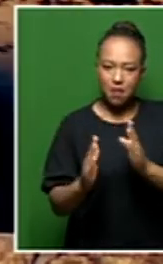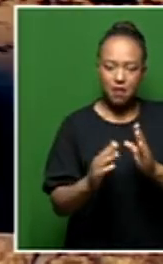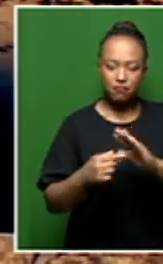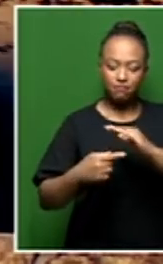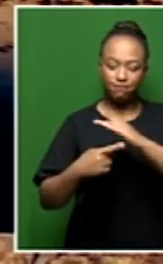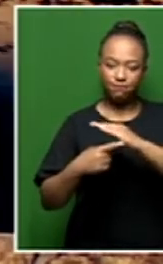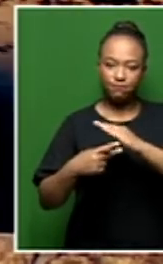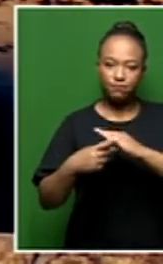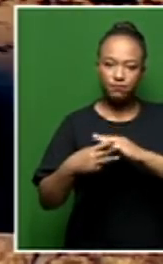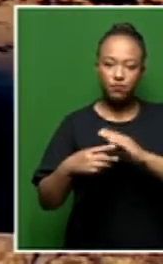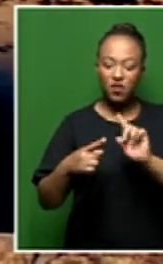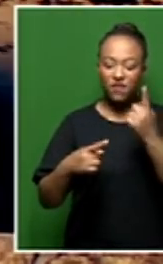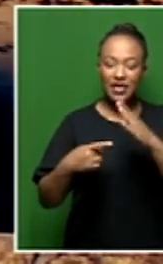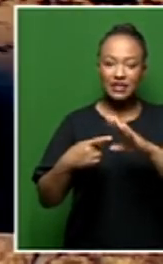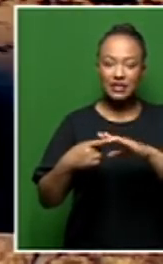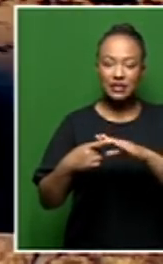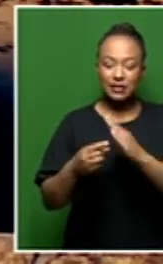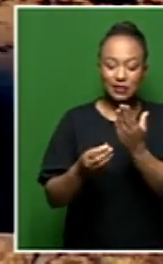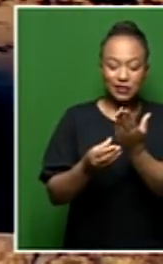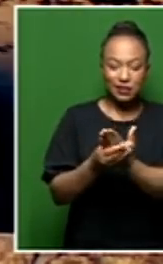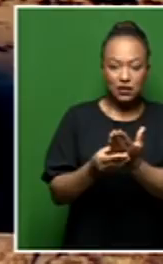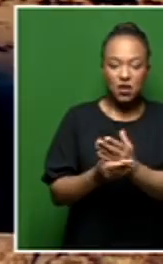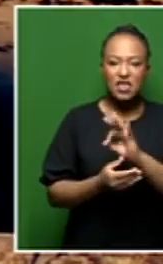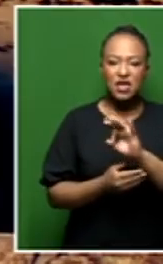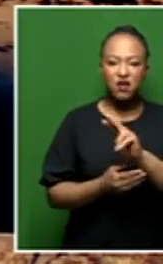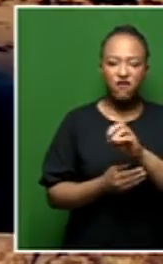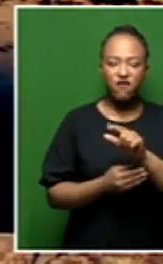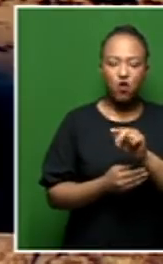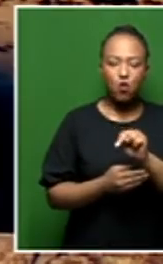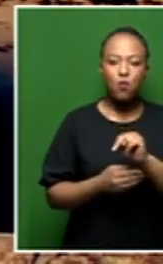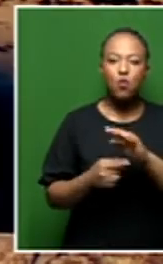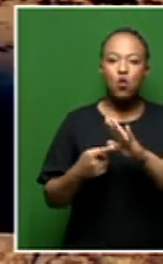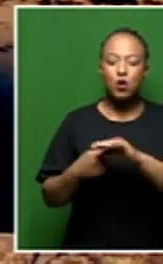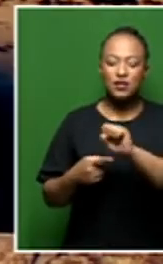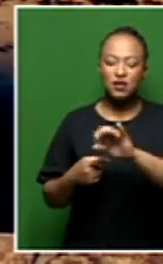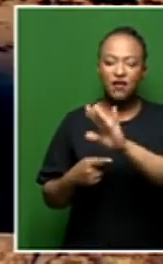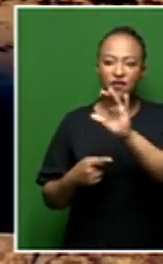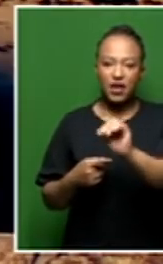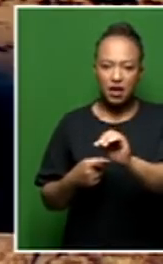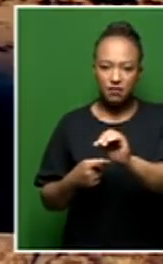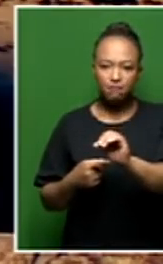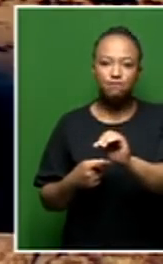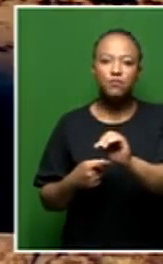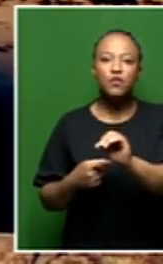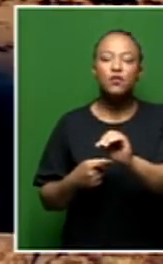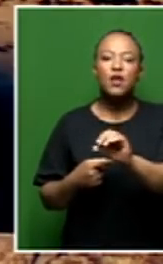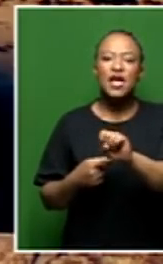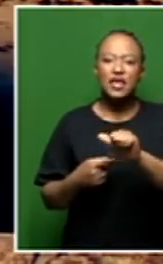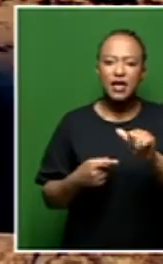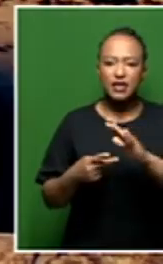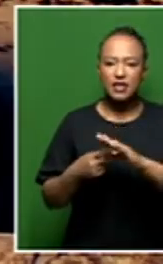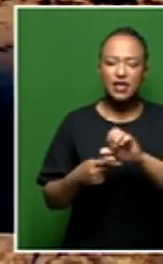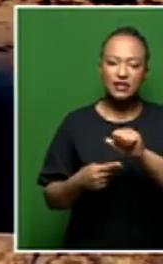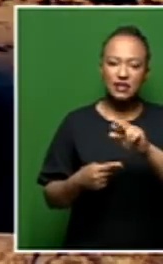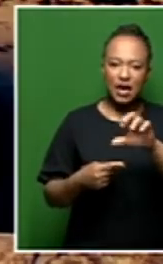part one consisting of 3 volumes which focus on South African Airways, the New Age and South African Revenue